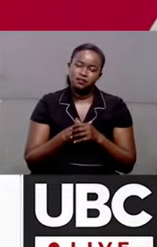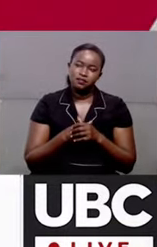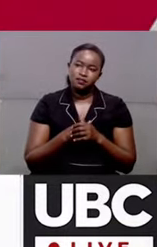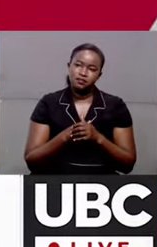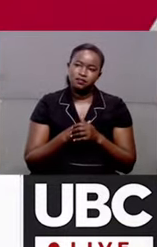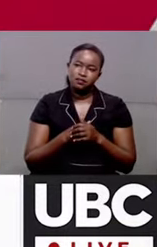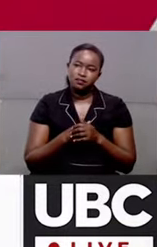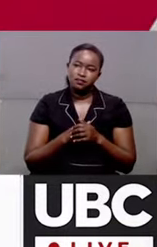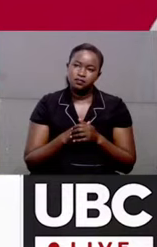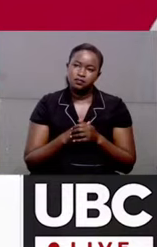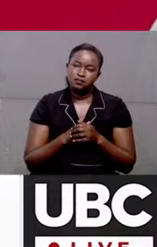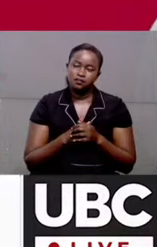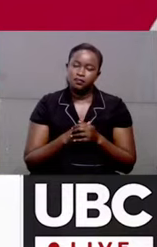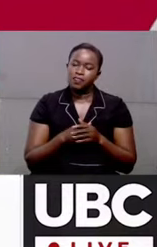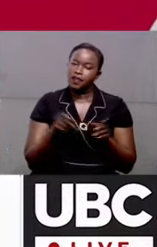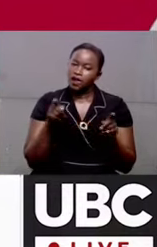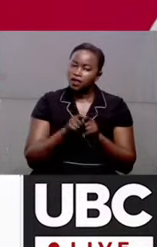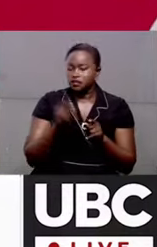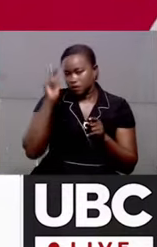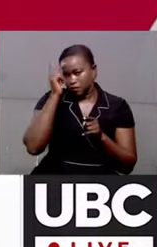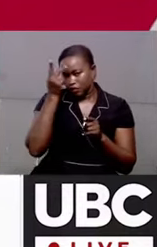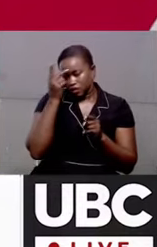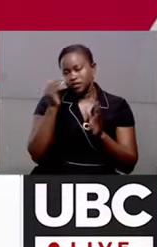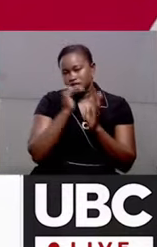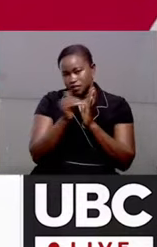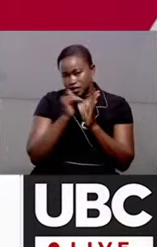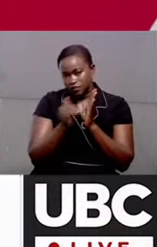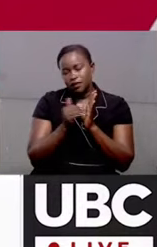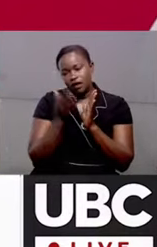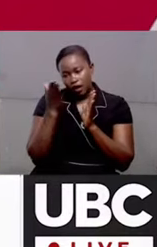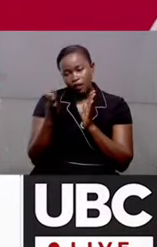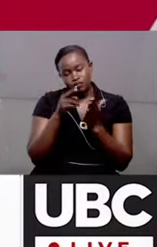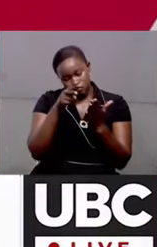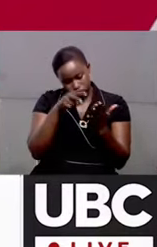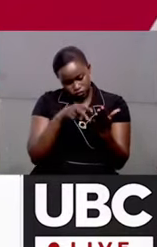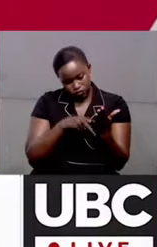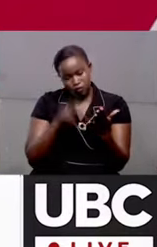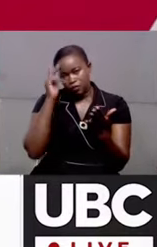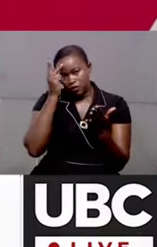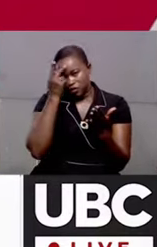And you have the policy statement. Look at the policy statements.